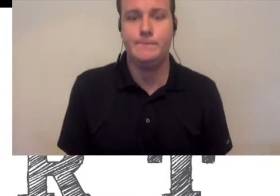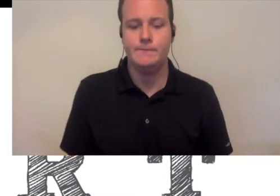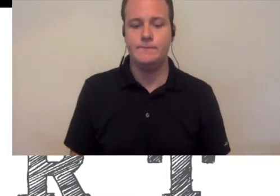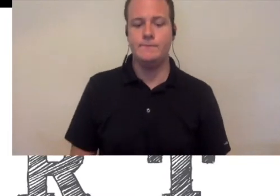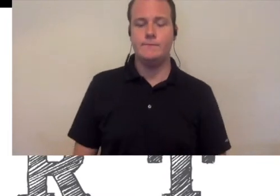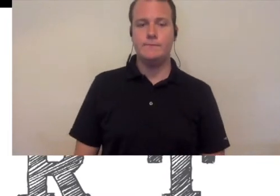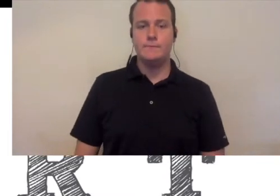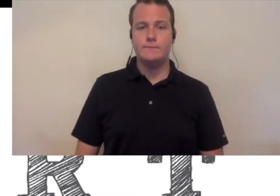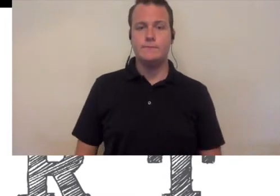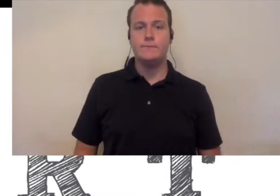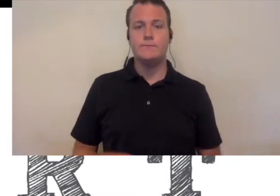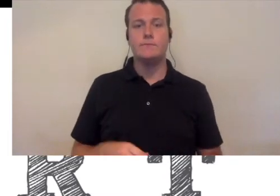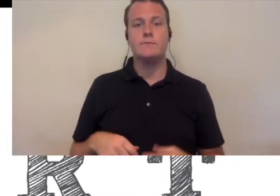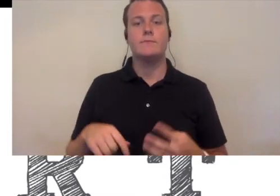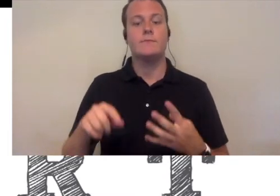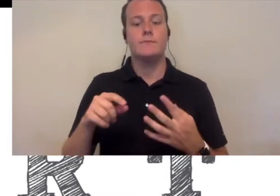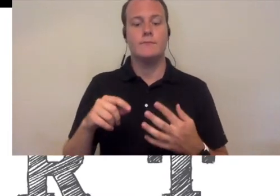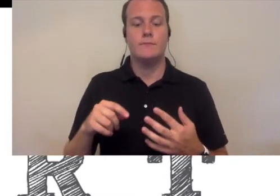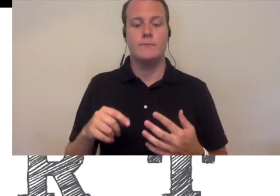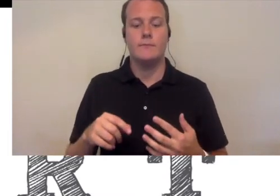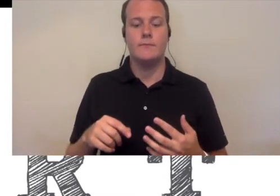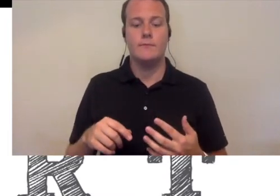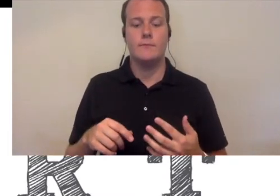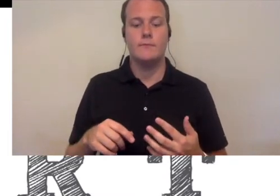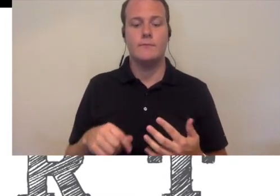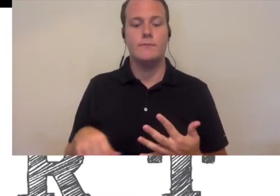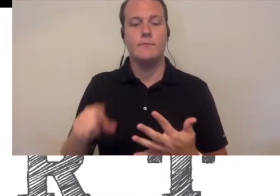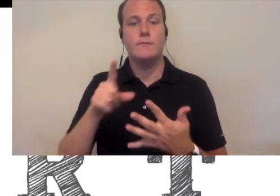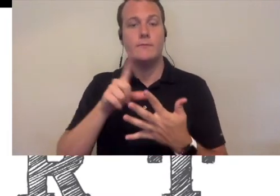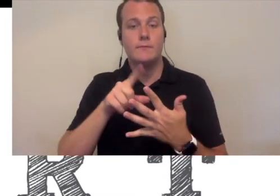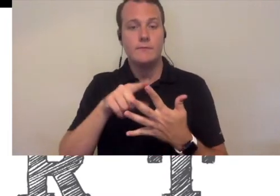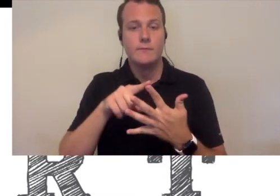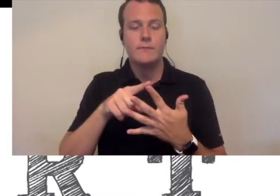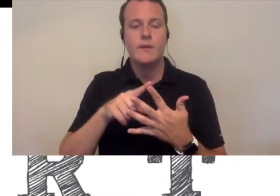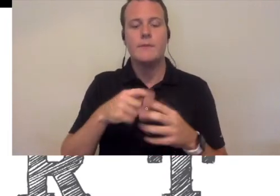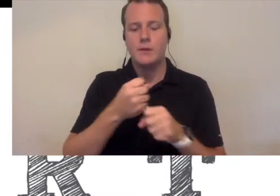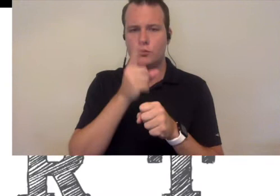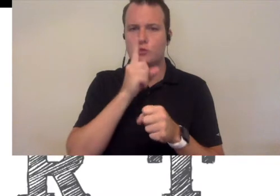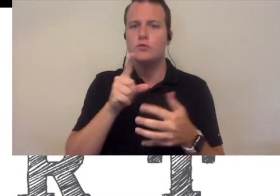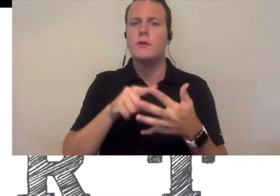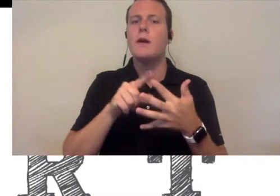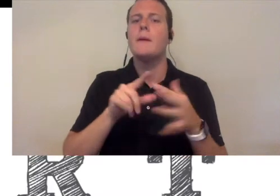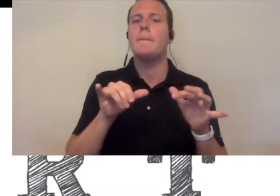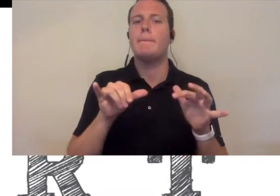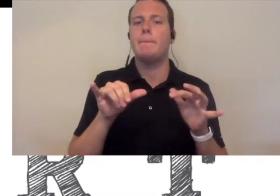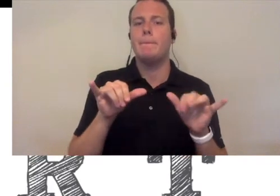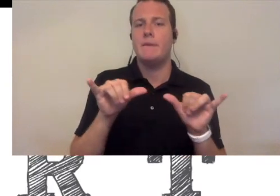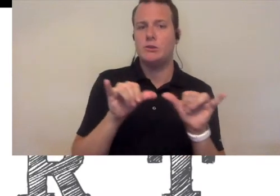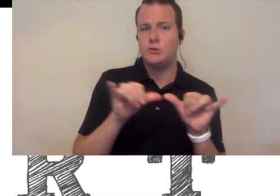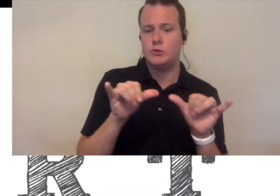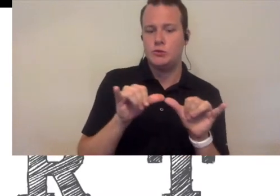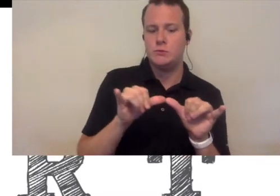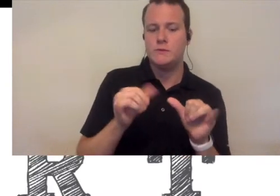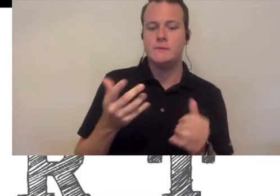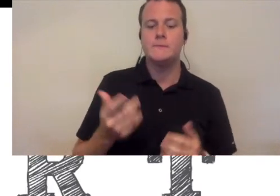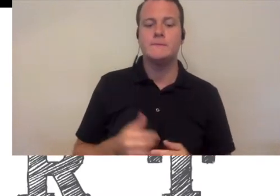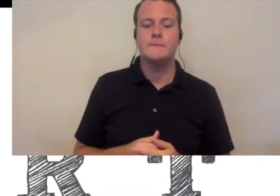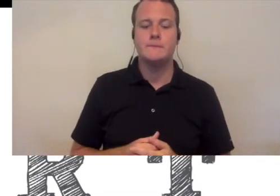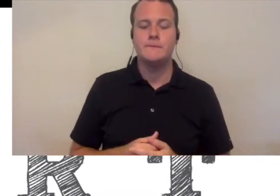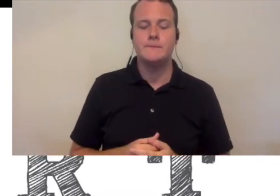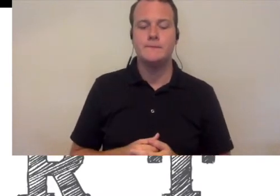sure that your goal is measurable. Your goal may be, I'm going to visit on a monthly